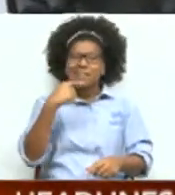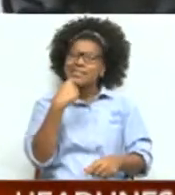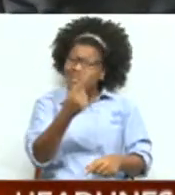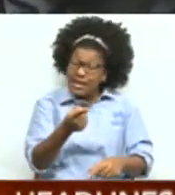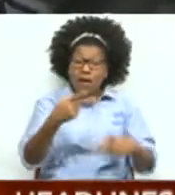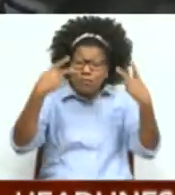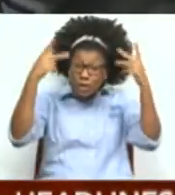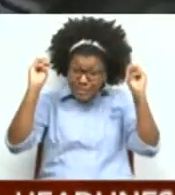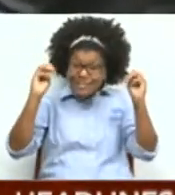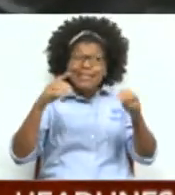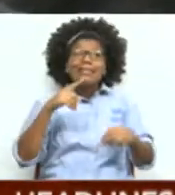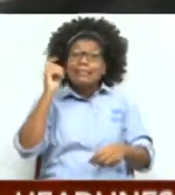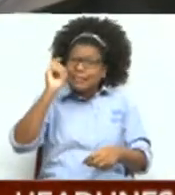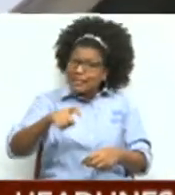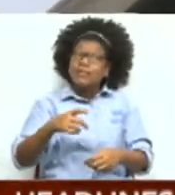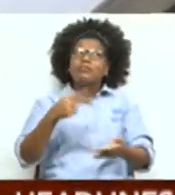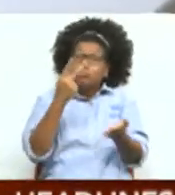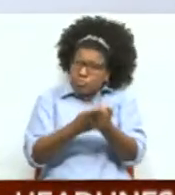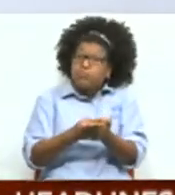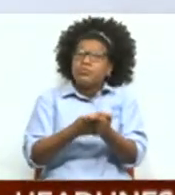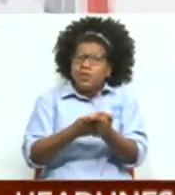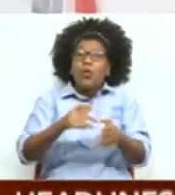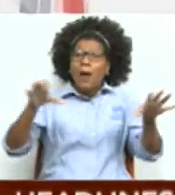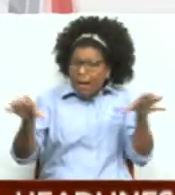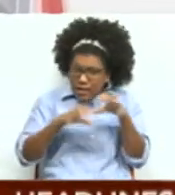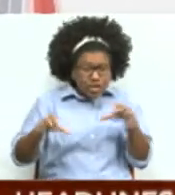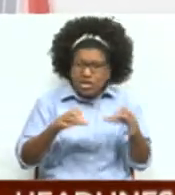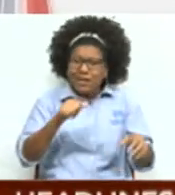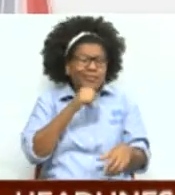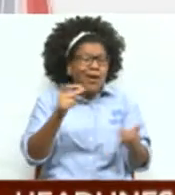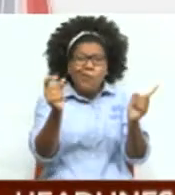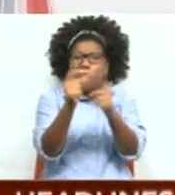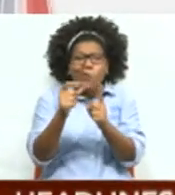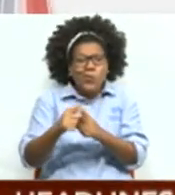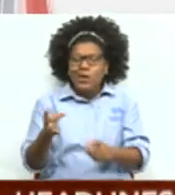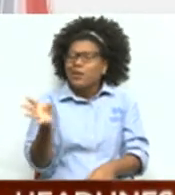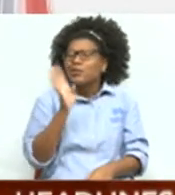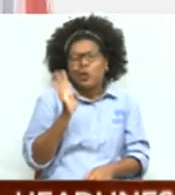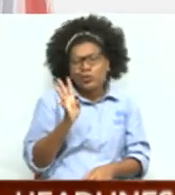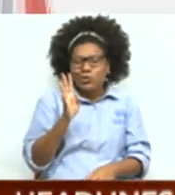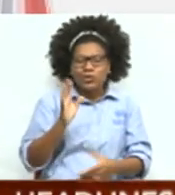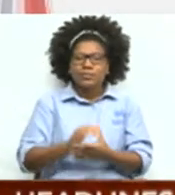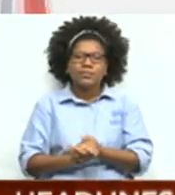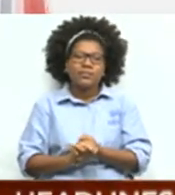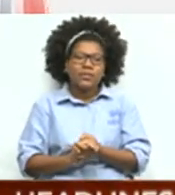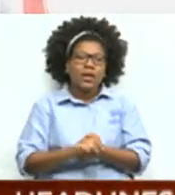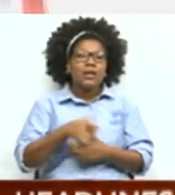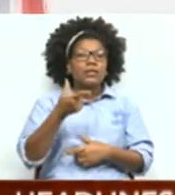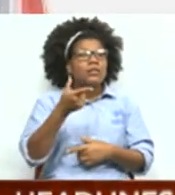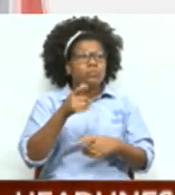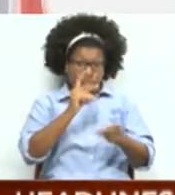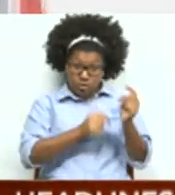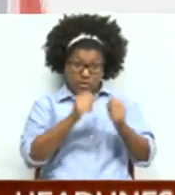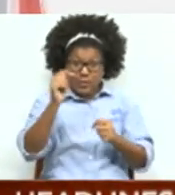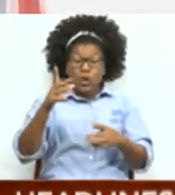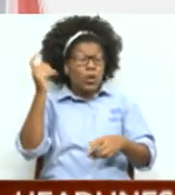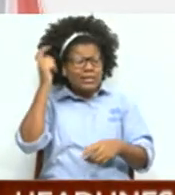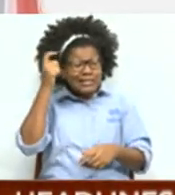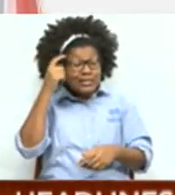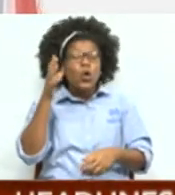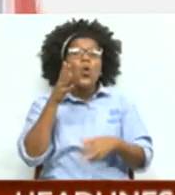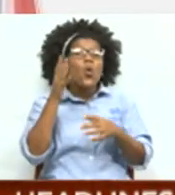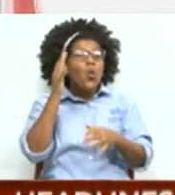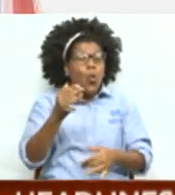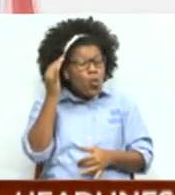action instead of words. Society would need answered. One, what are you going to do about it? Why